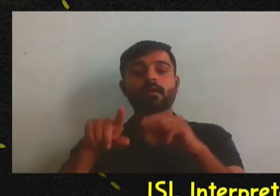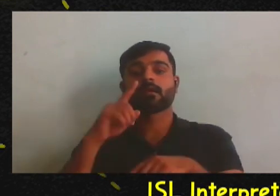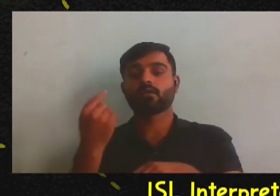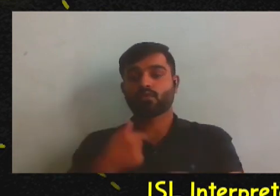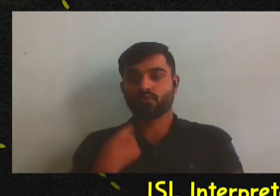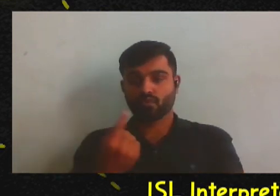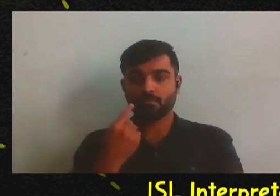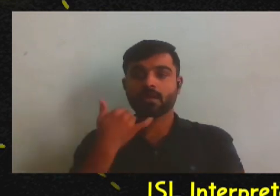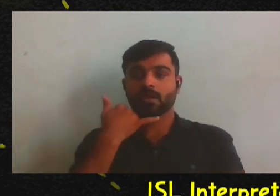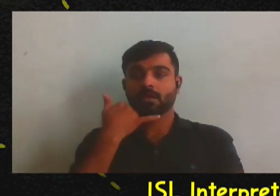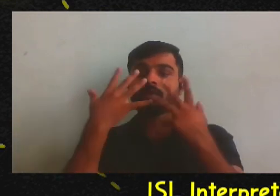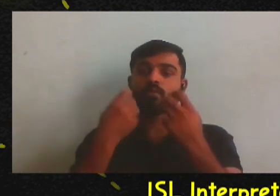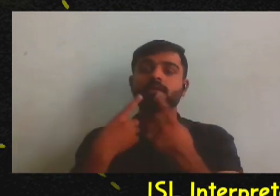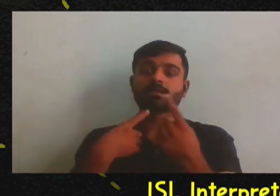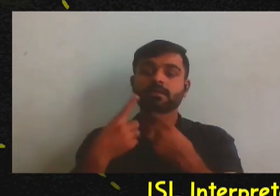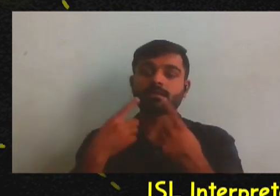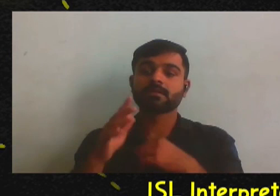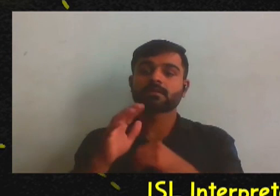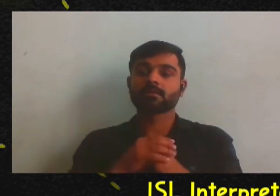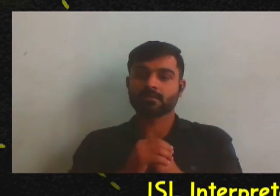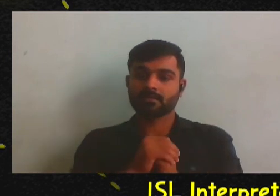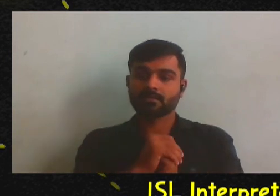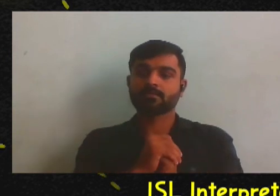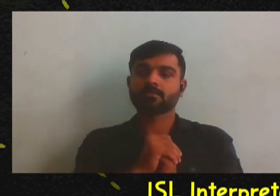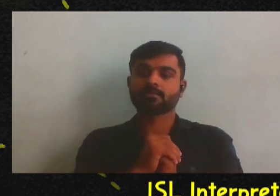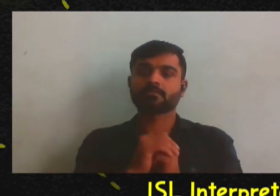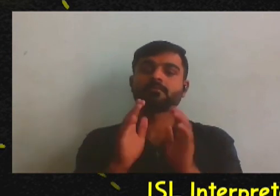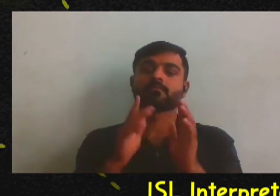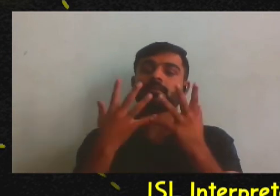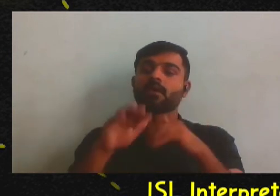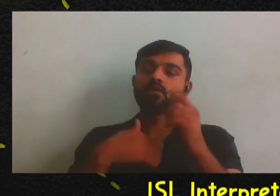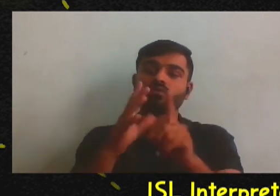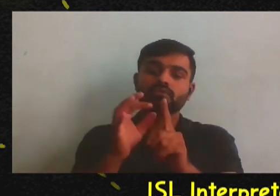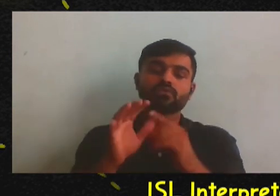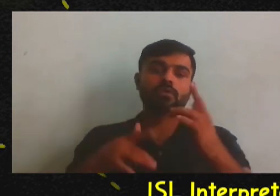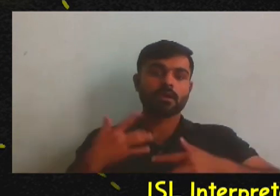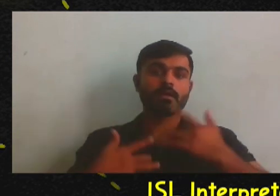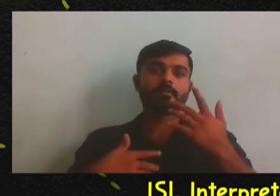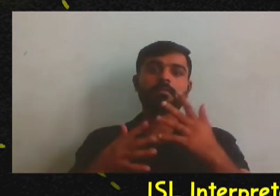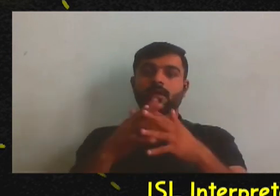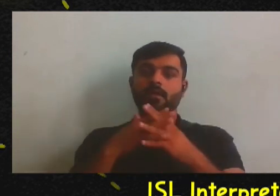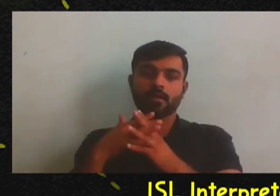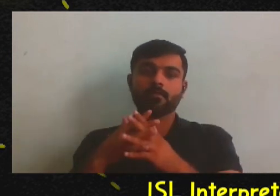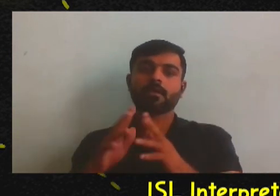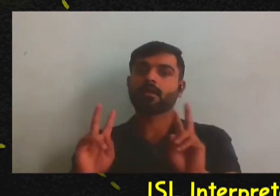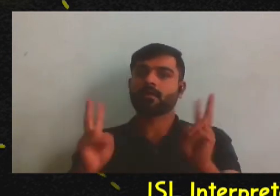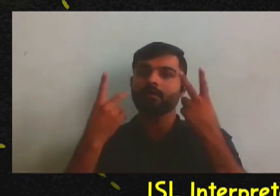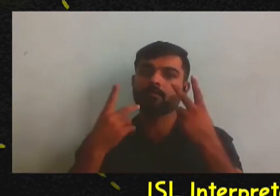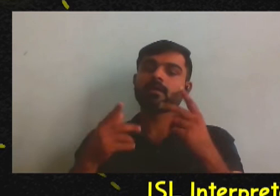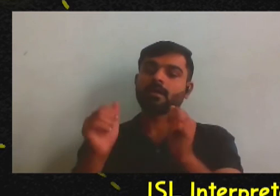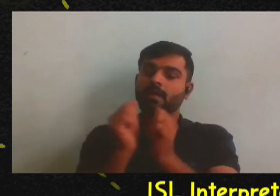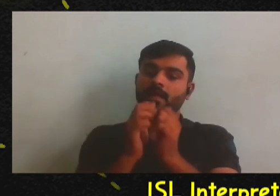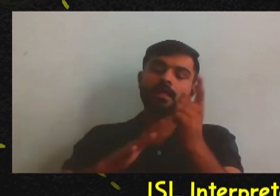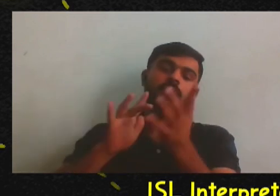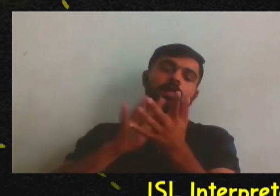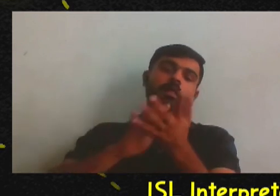they merely wanted to speak to someone at the end of the line, and how they formed impressions of America as a terribly lonely place as a